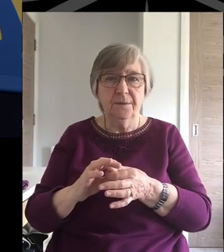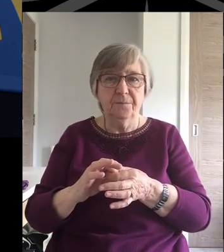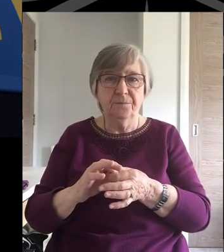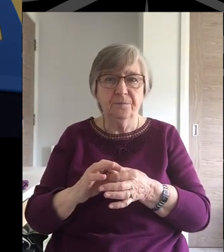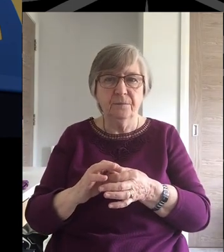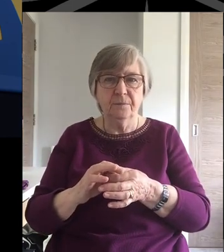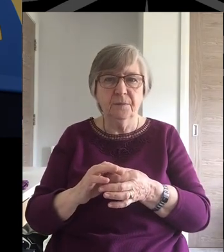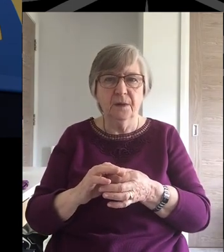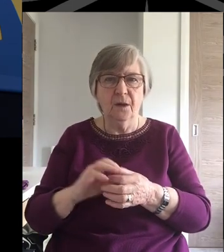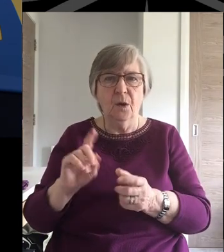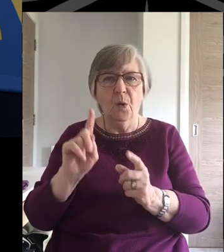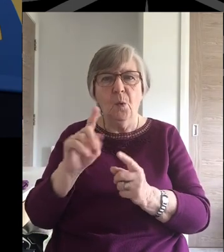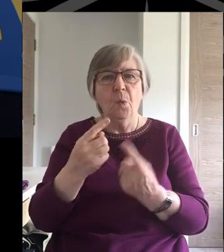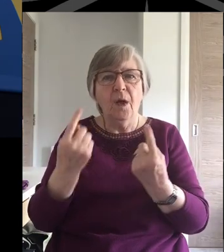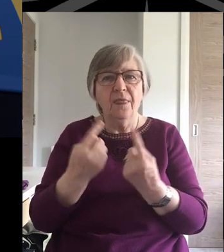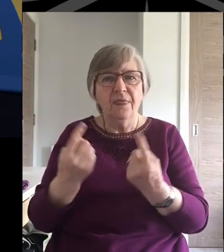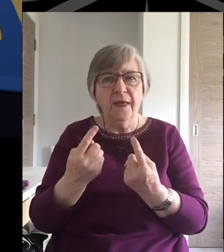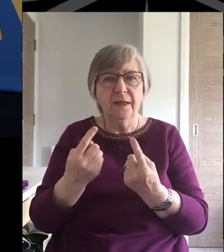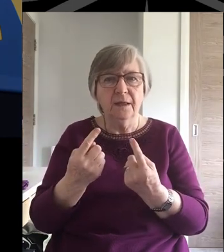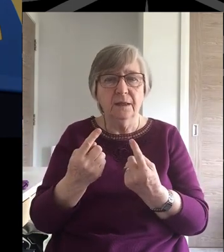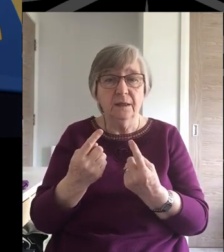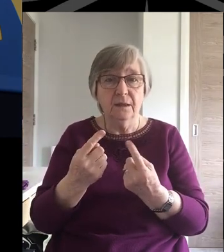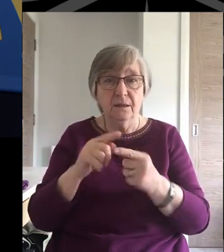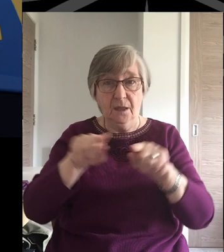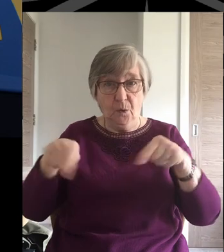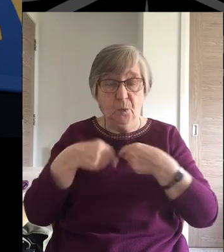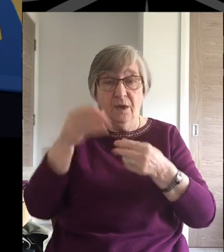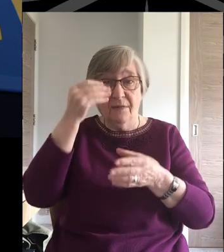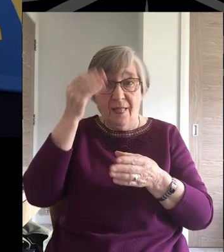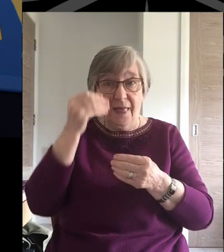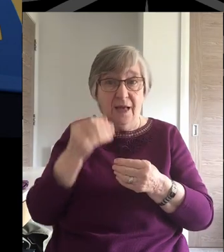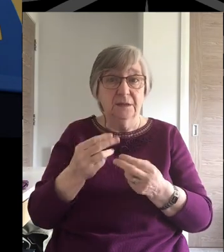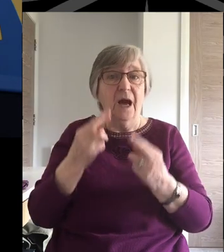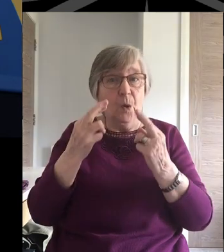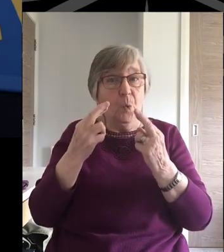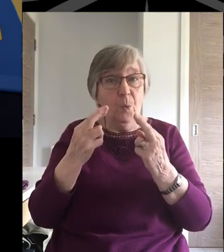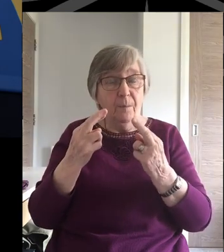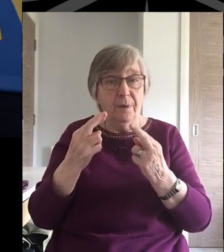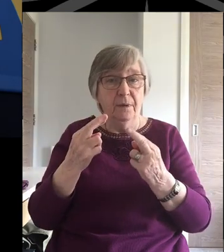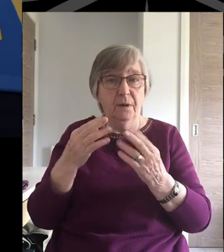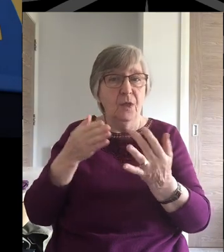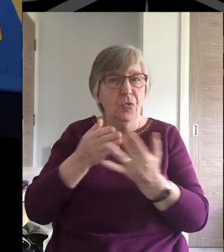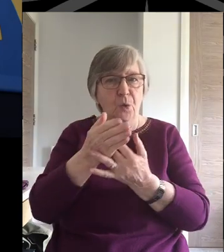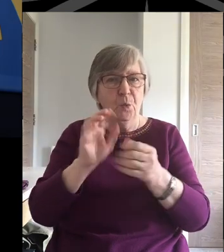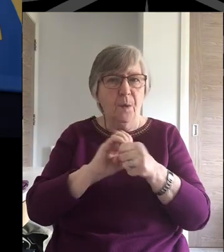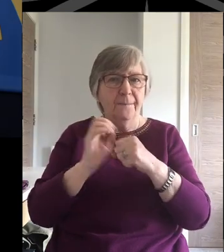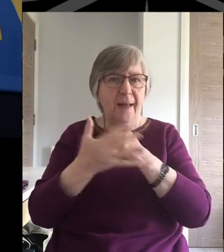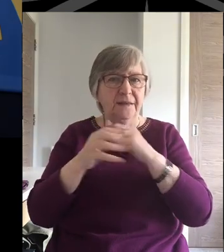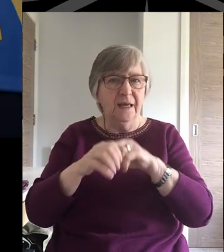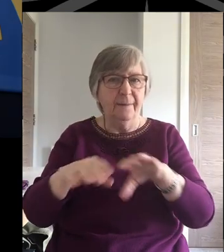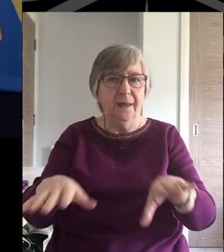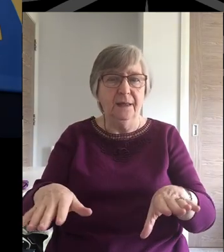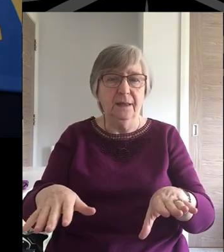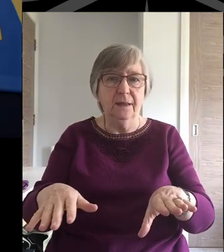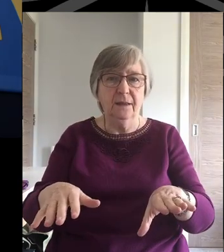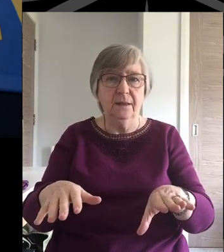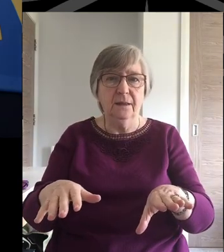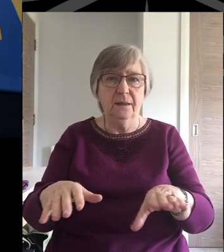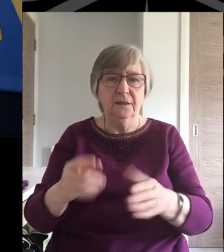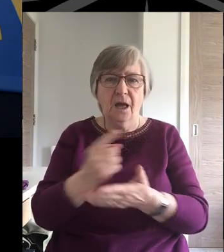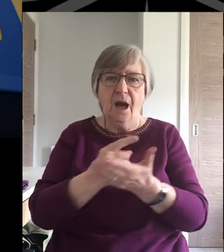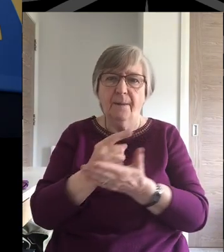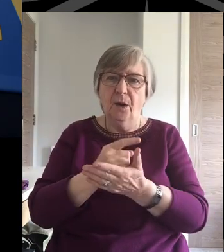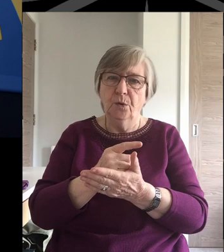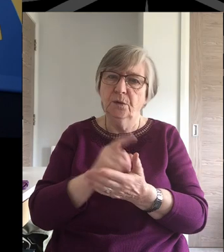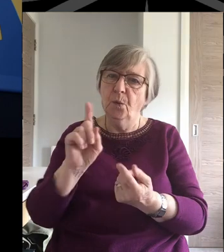One of the lessons that we supposedly have learnt, and I very much hope we have learnt it during this pandemic, is about